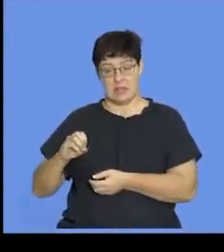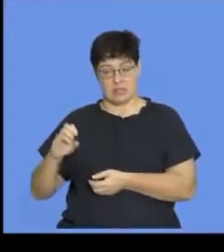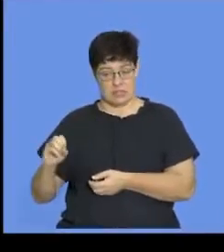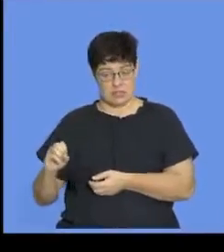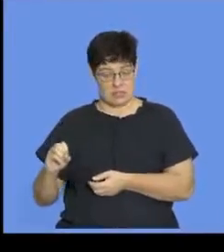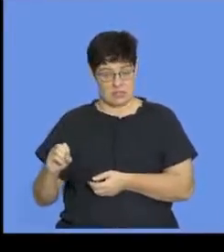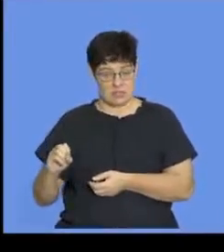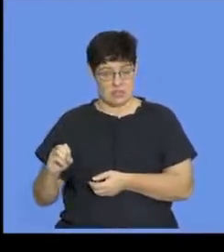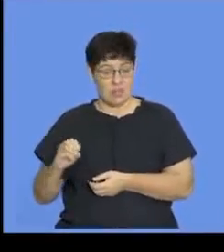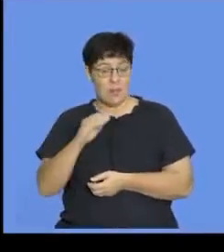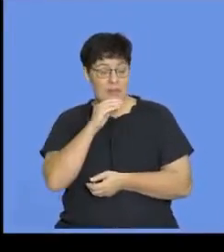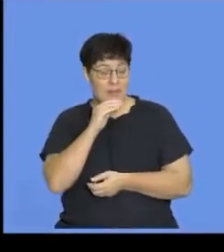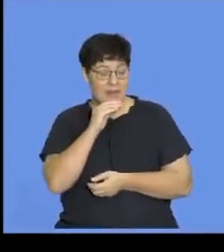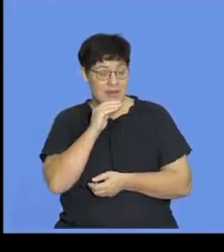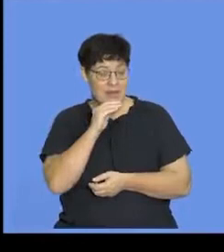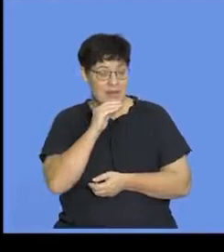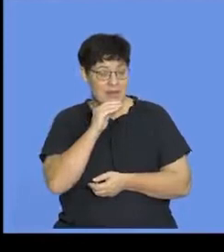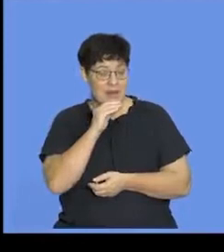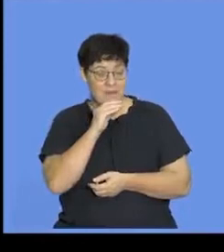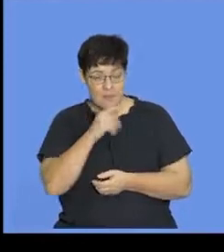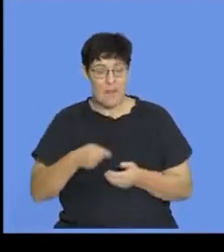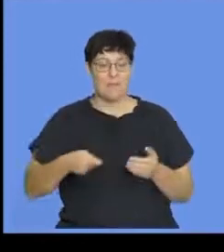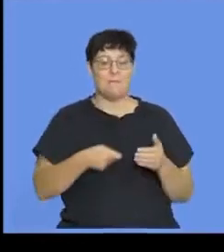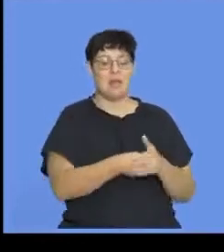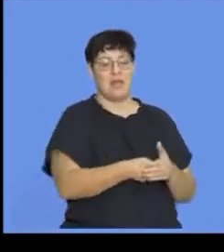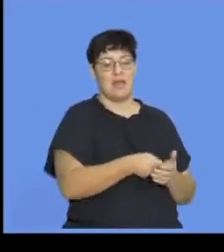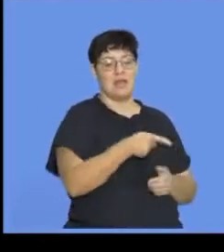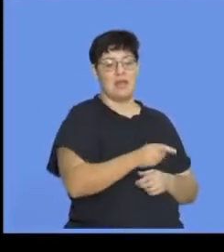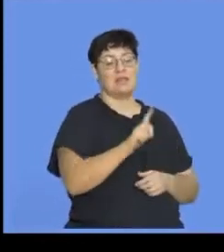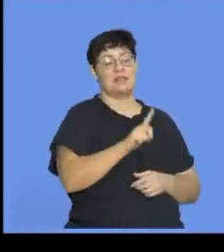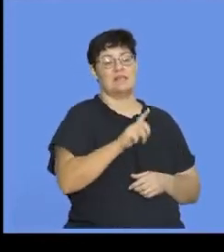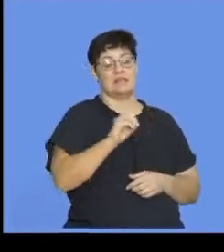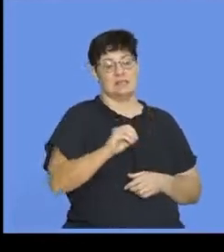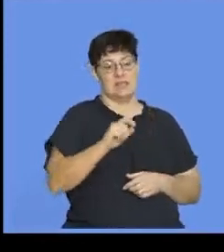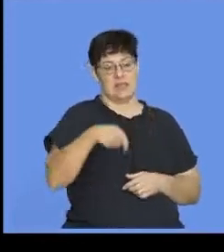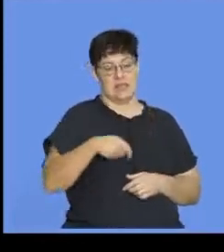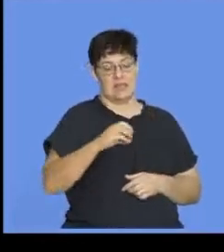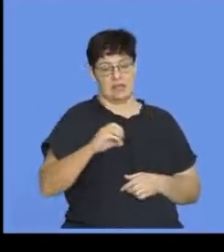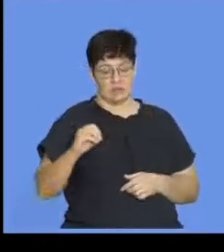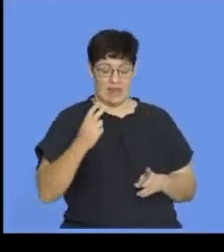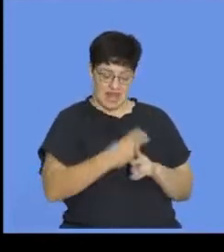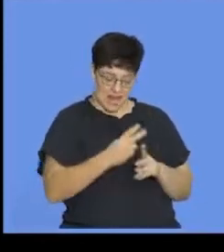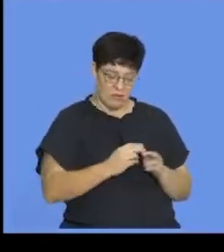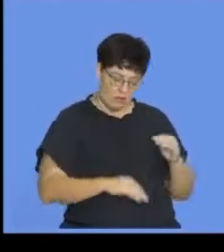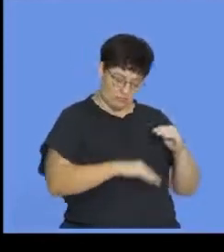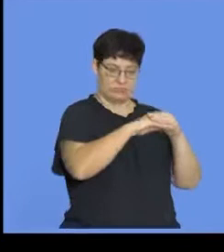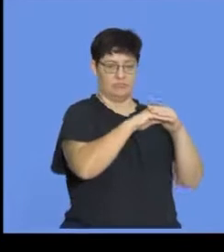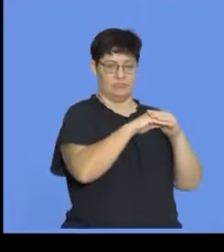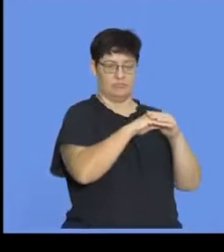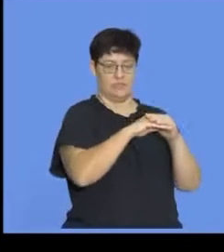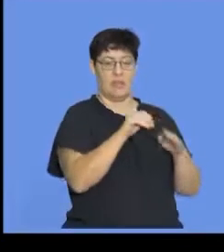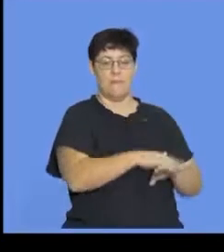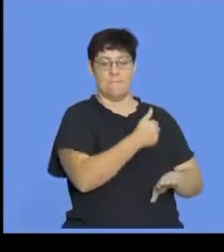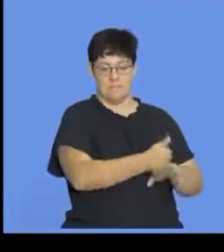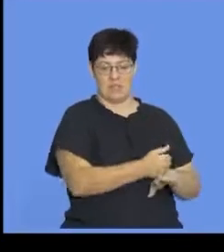then it means that you have to purchase 70,000 in order to maintain base